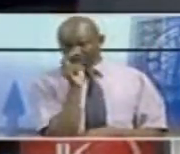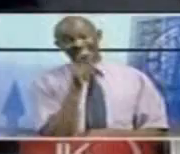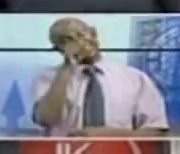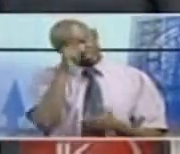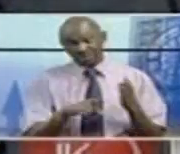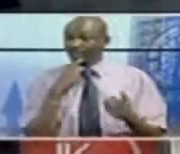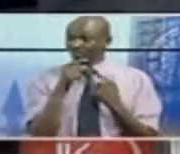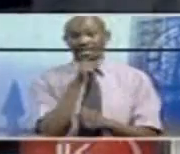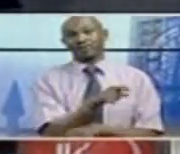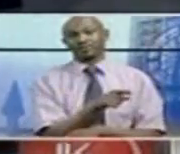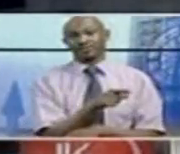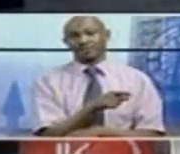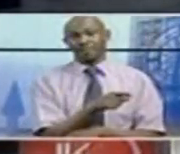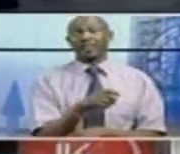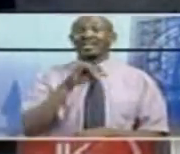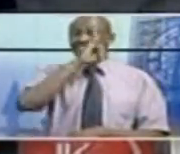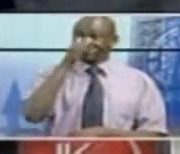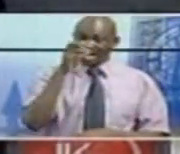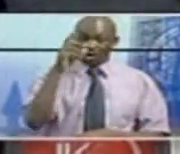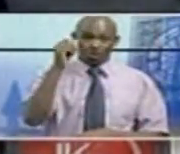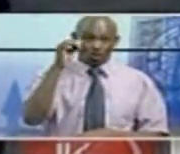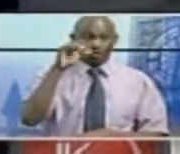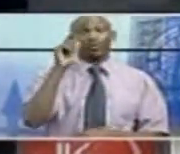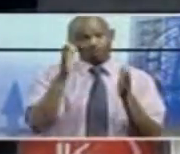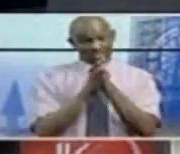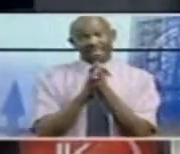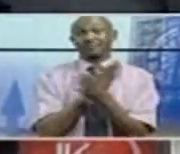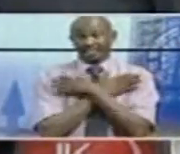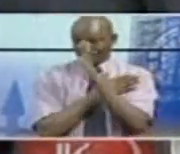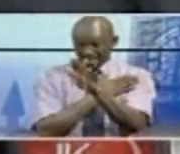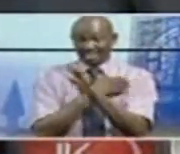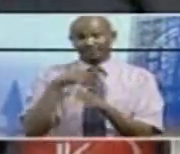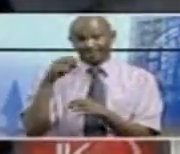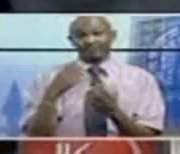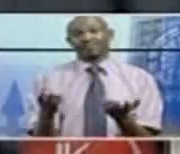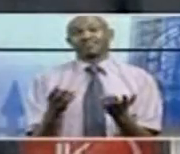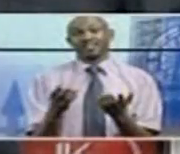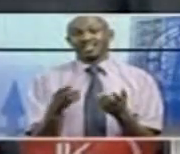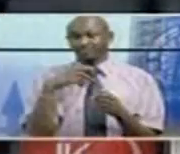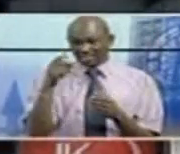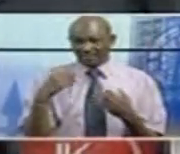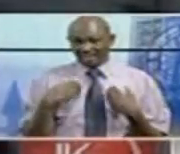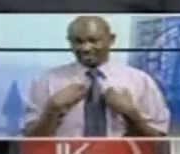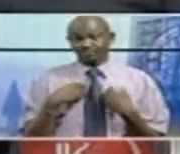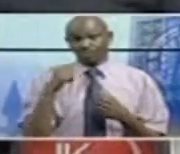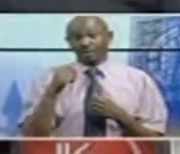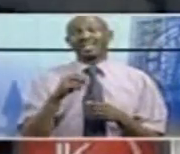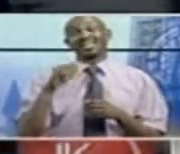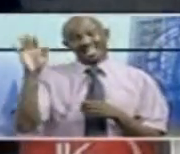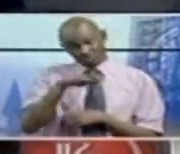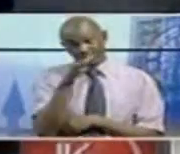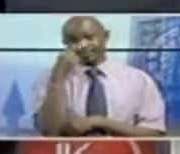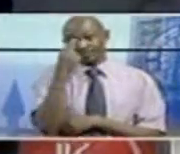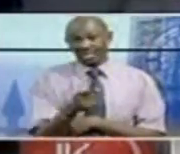I'm talking about. Yes. Jakoyo Midiwo and his colleagues serve in the National Assembly. He has a route he can use in the National Assembly. Which